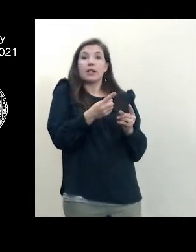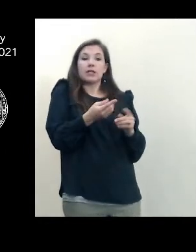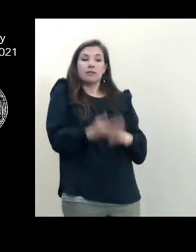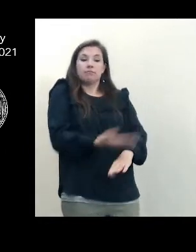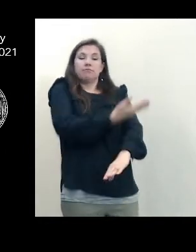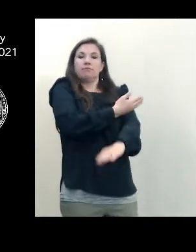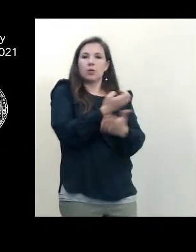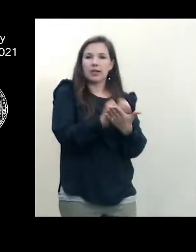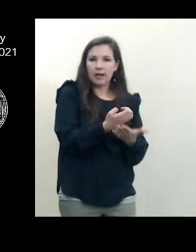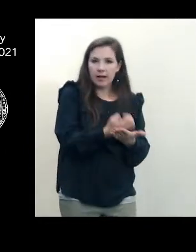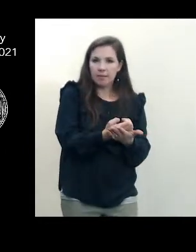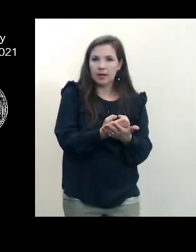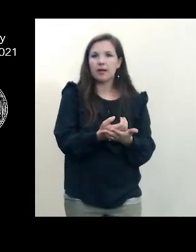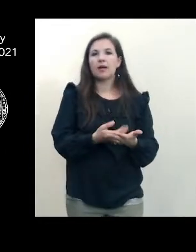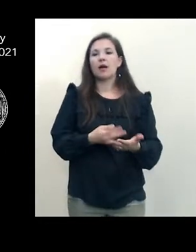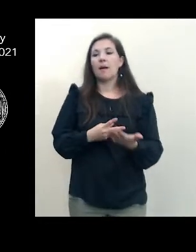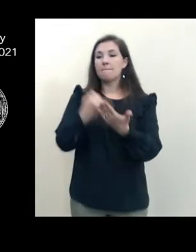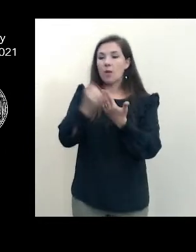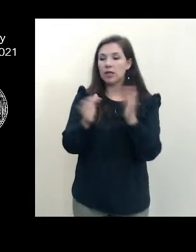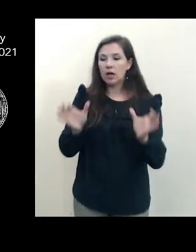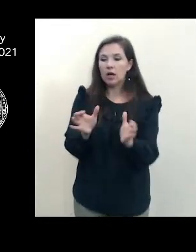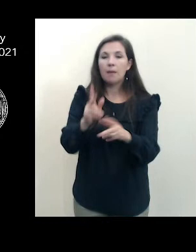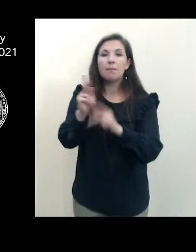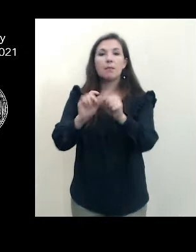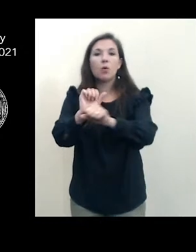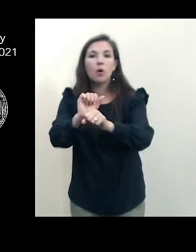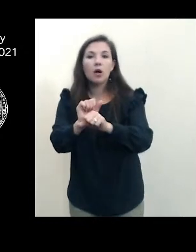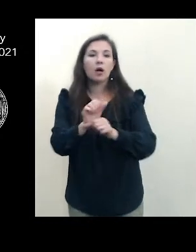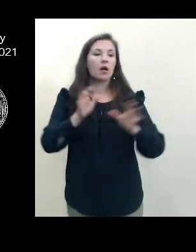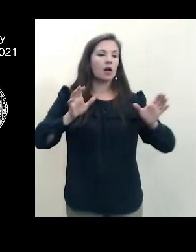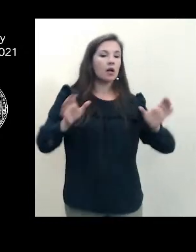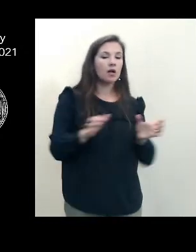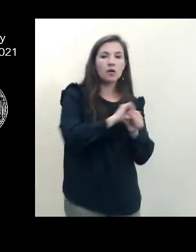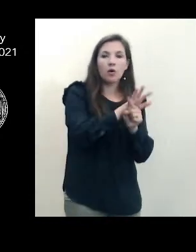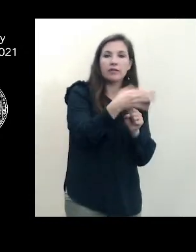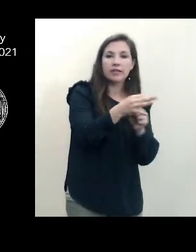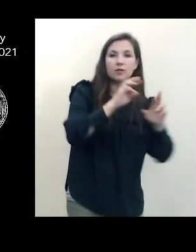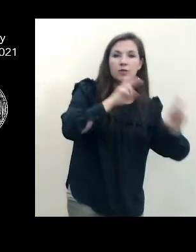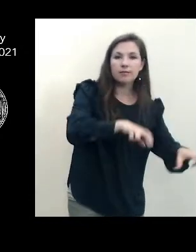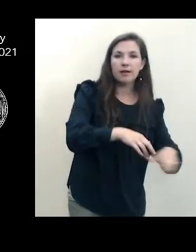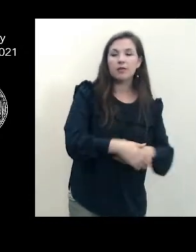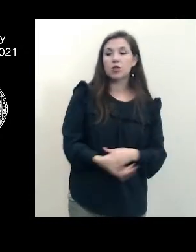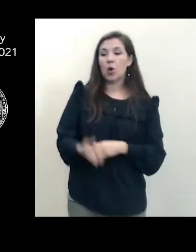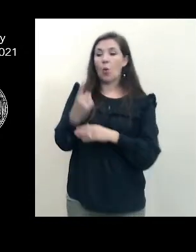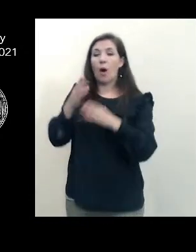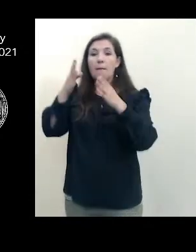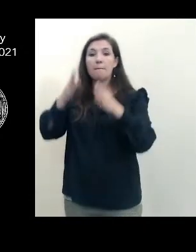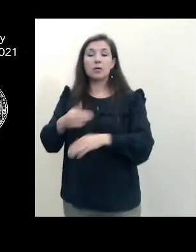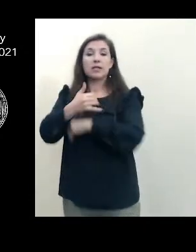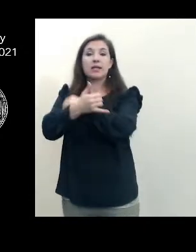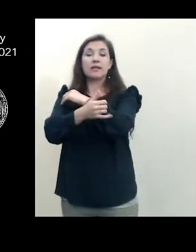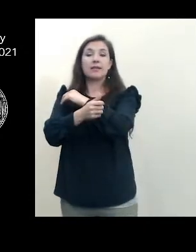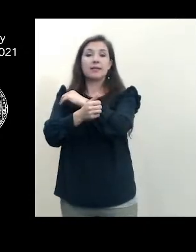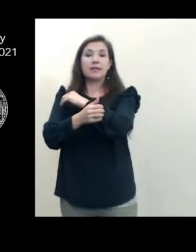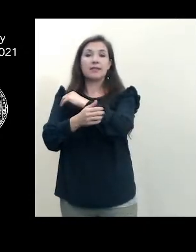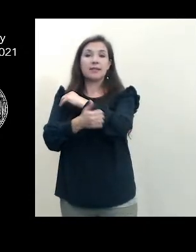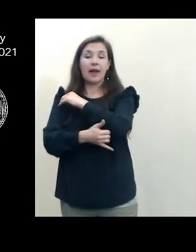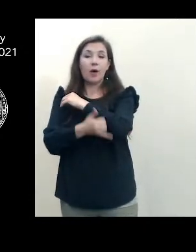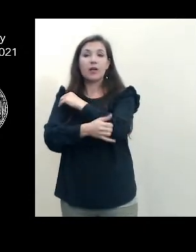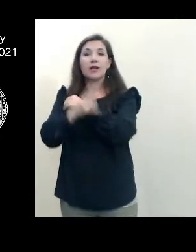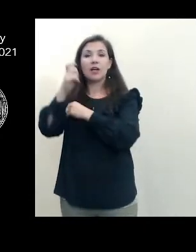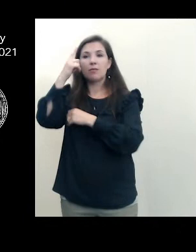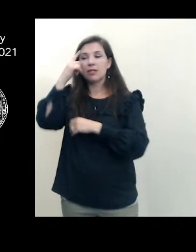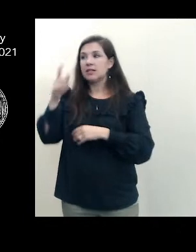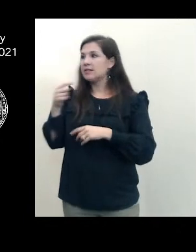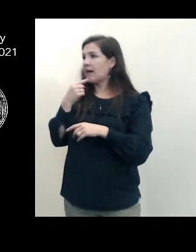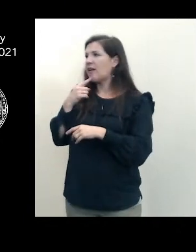people are being put to work. You want to invest it in COVID-19 response. There was one particular person in county government saying we should give everybody the money that